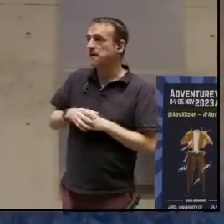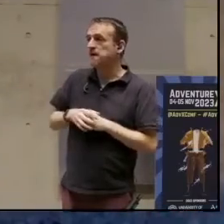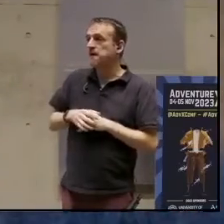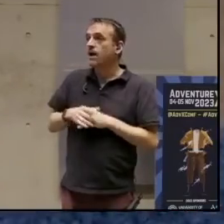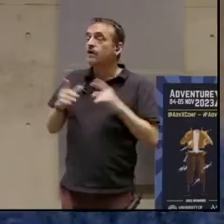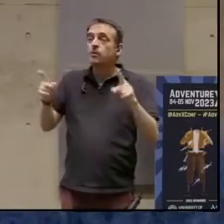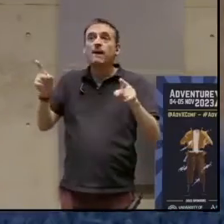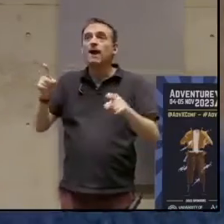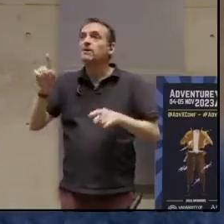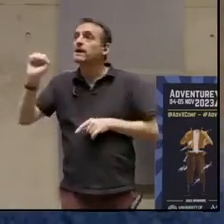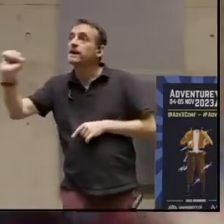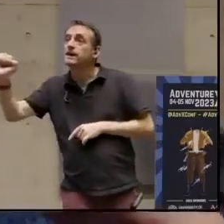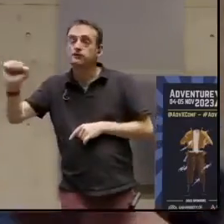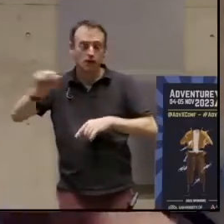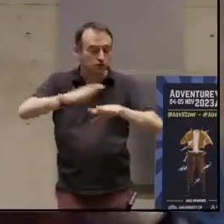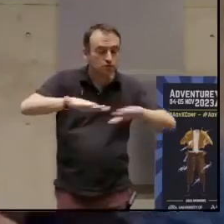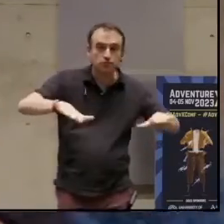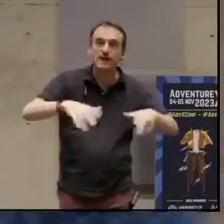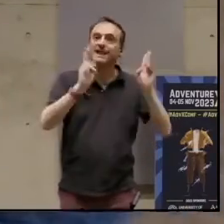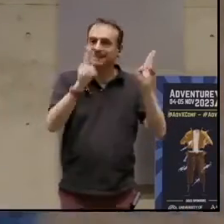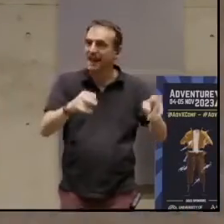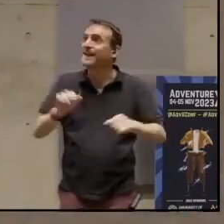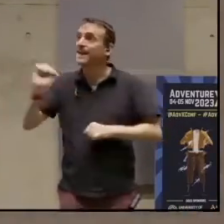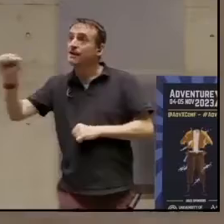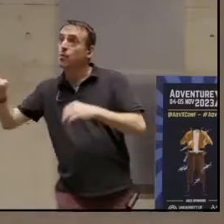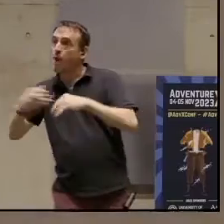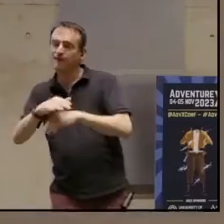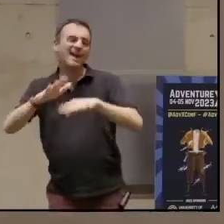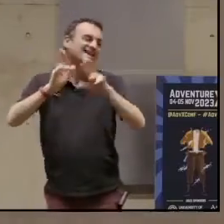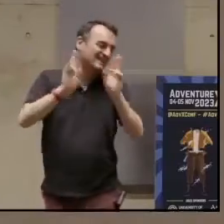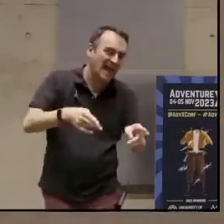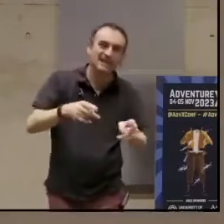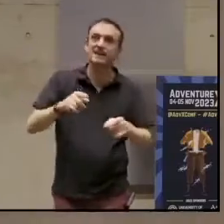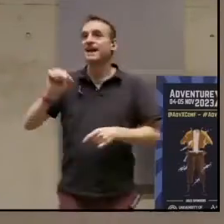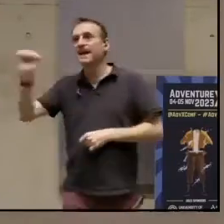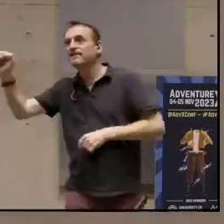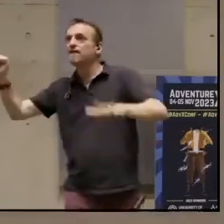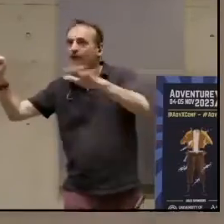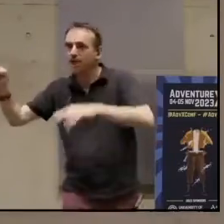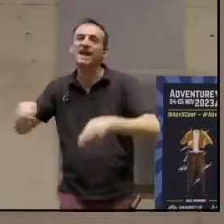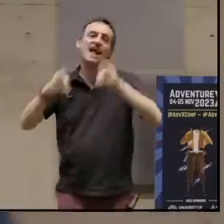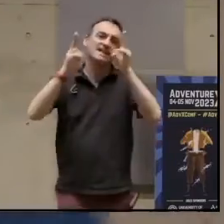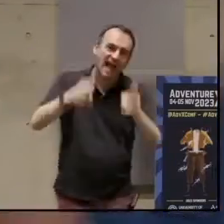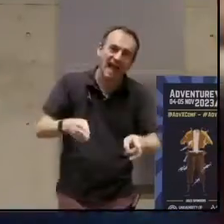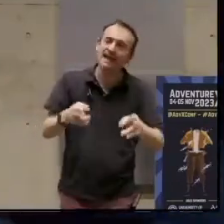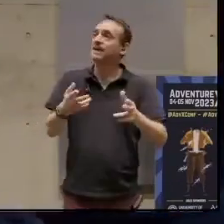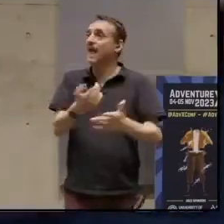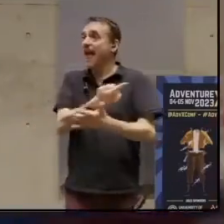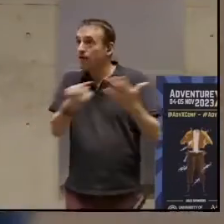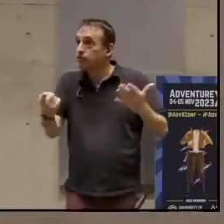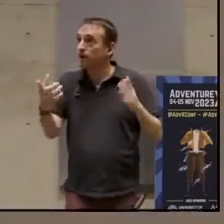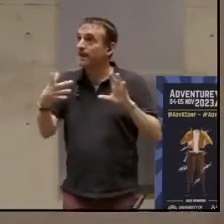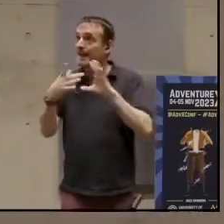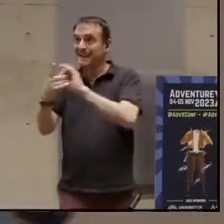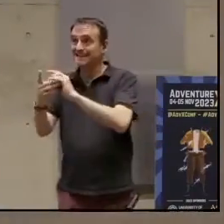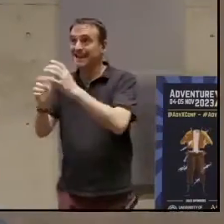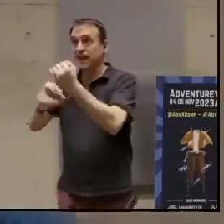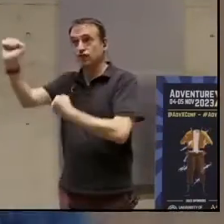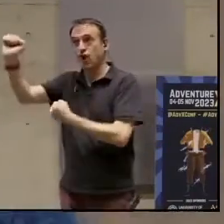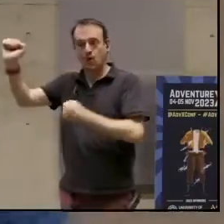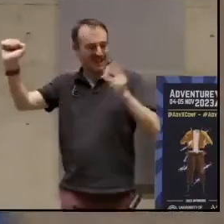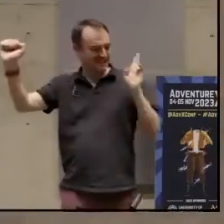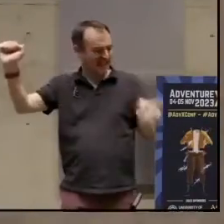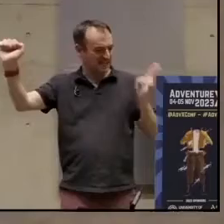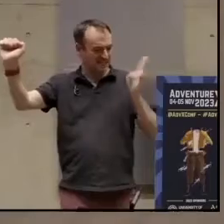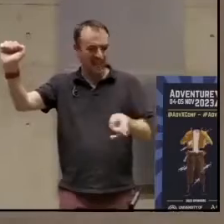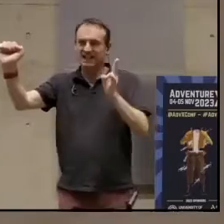wife? Dead, yeah, if you don't know that, wake up. Okay, all right, so, all right, there's a literal term called fridging, right? Anyone who shows